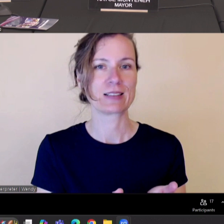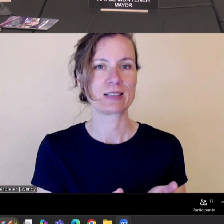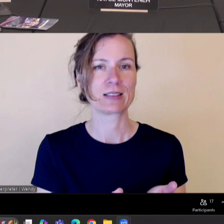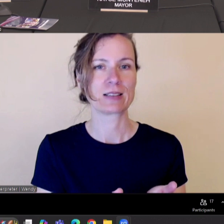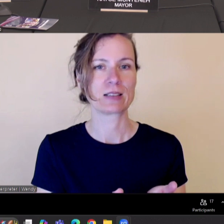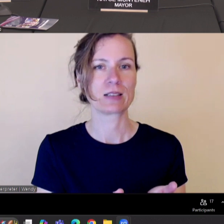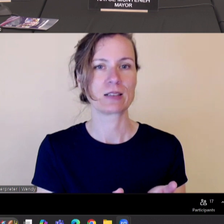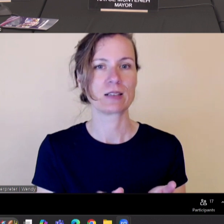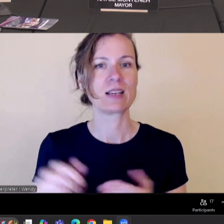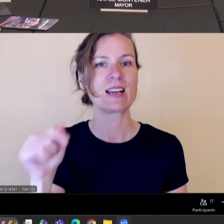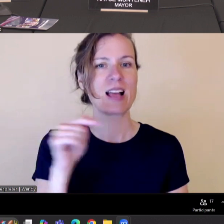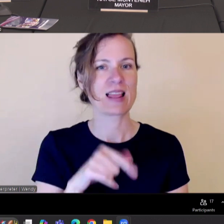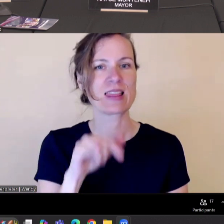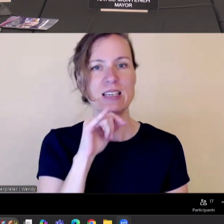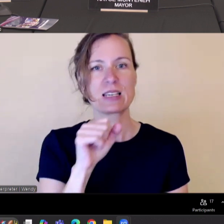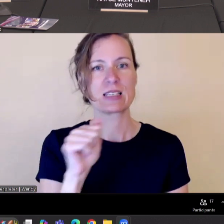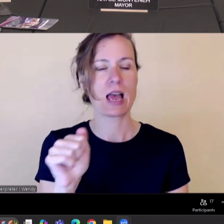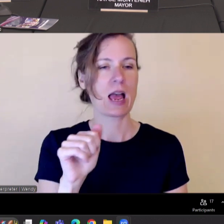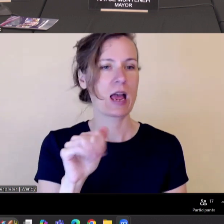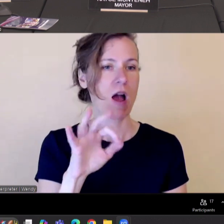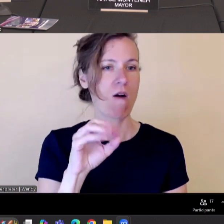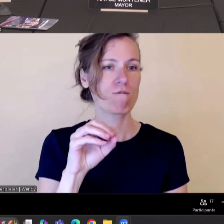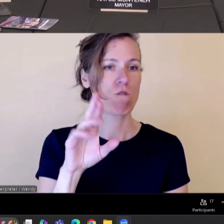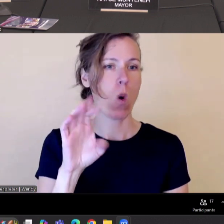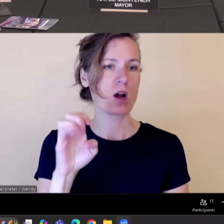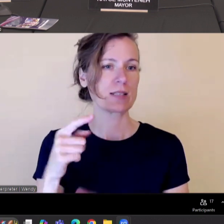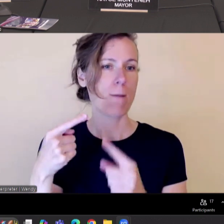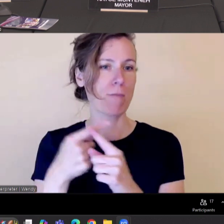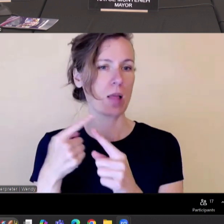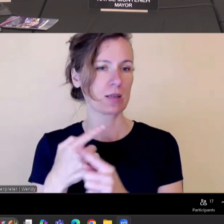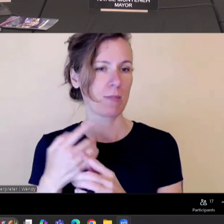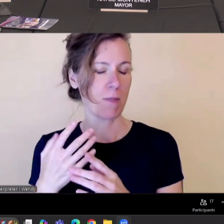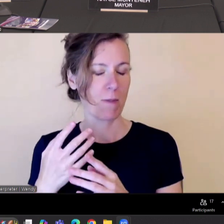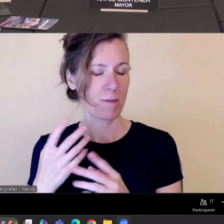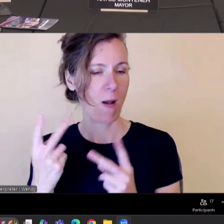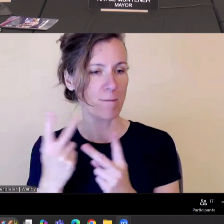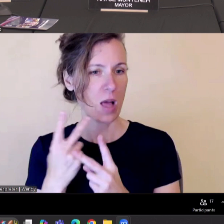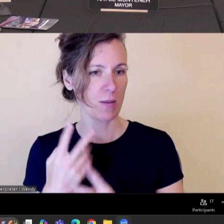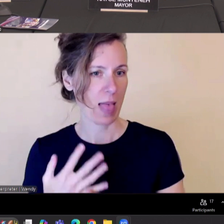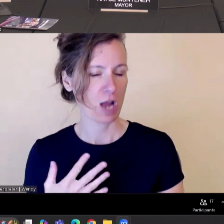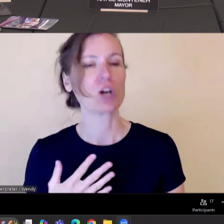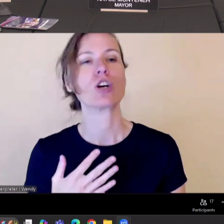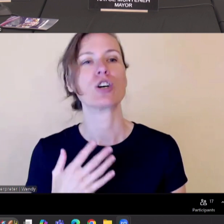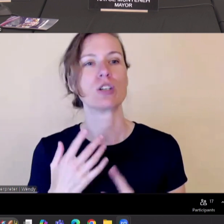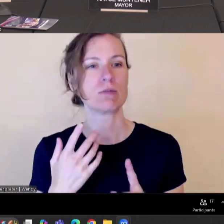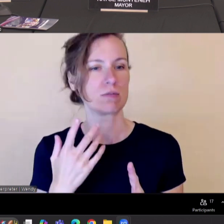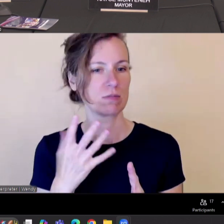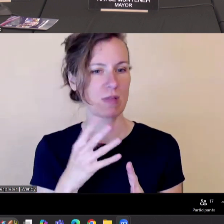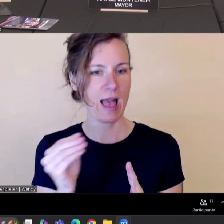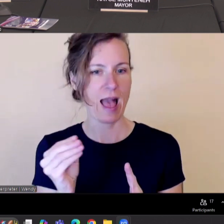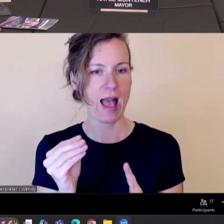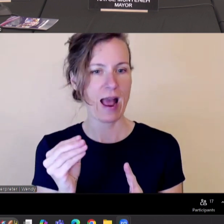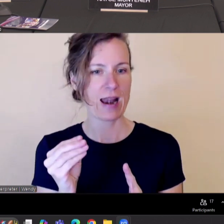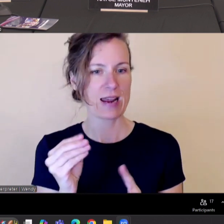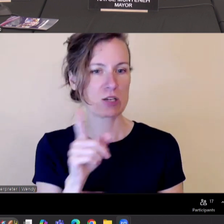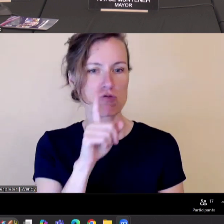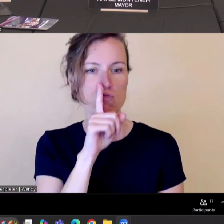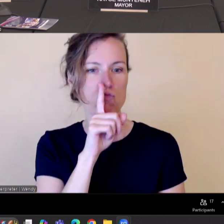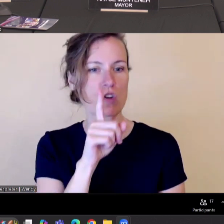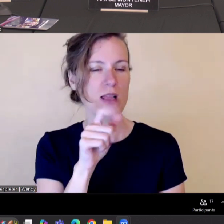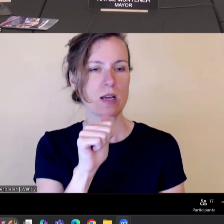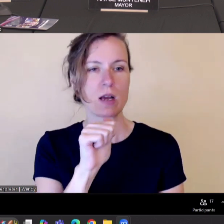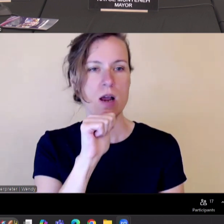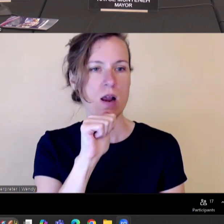This is a force multiplier, and it is an inefficient and ineffective utilization of our